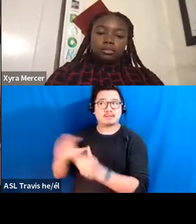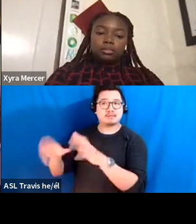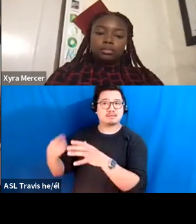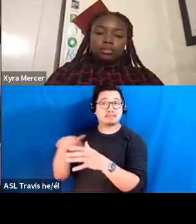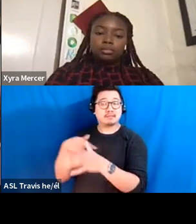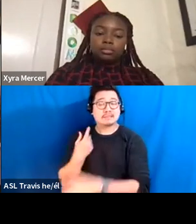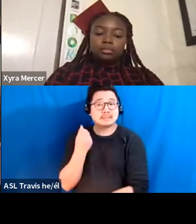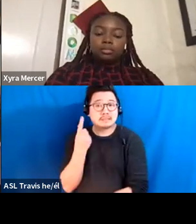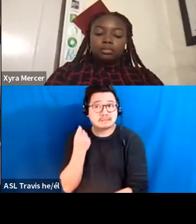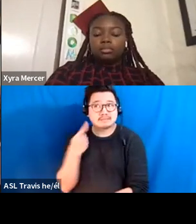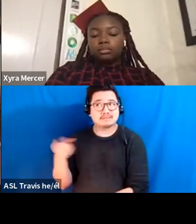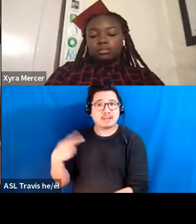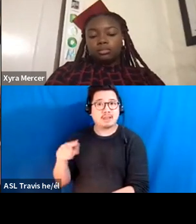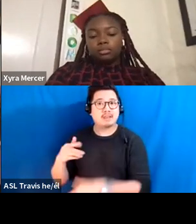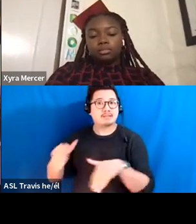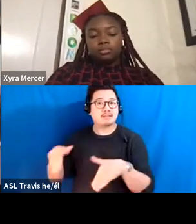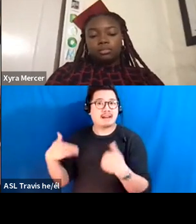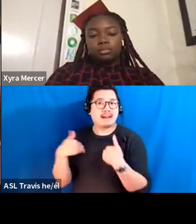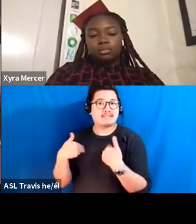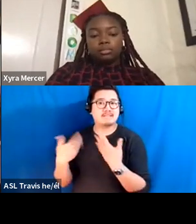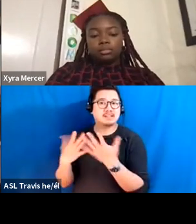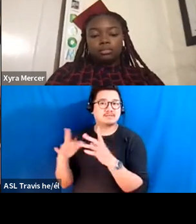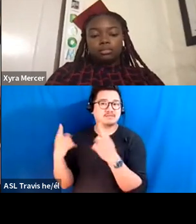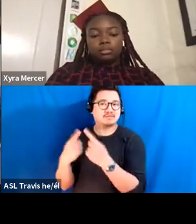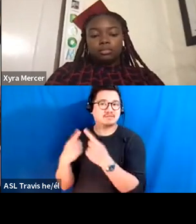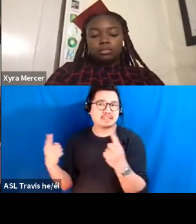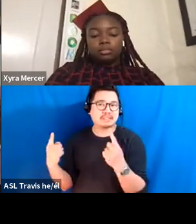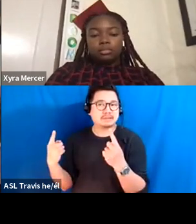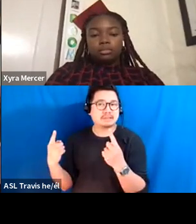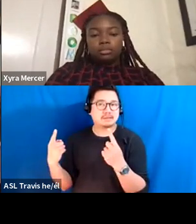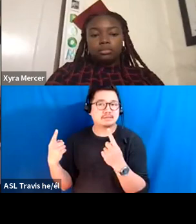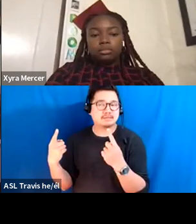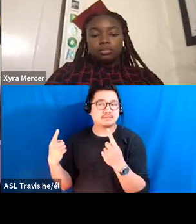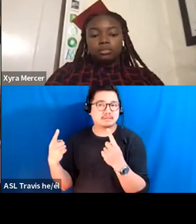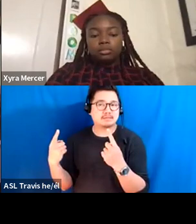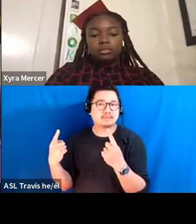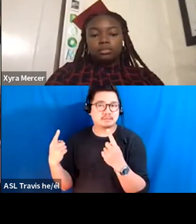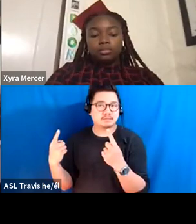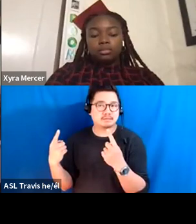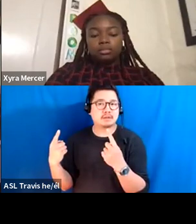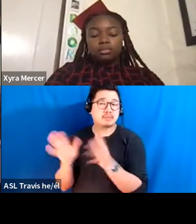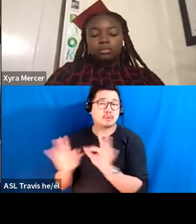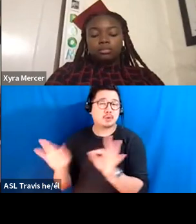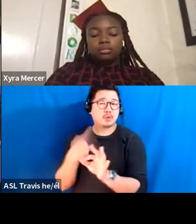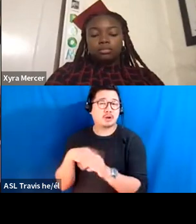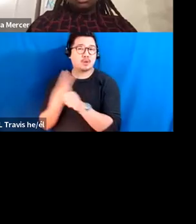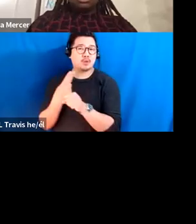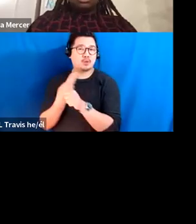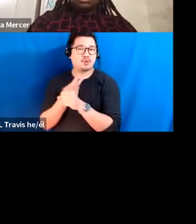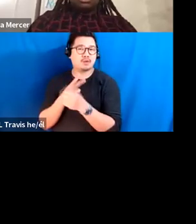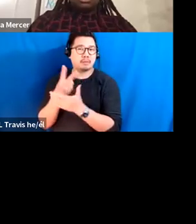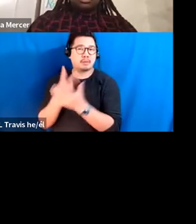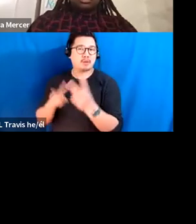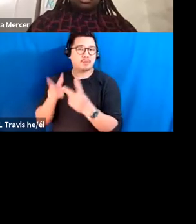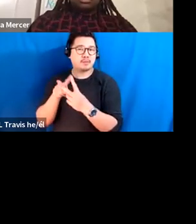understanding that they did not have an objection so long as you know that we were committed to using both of those we were committed to those